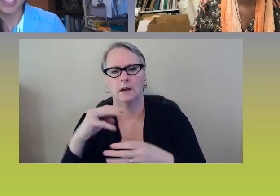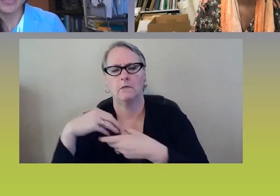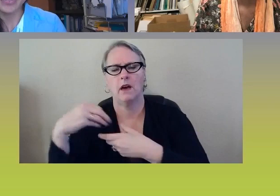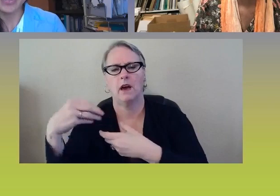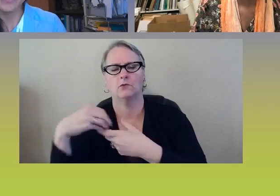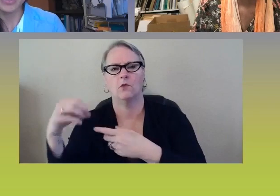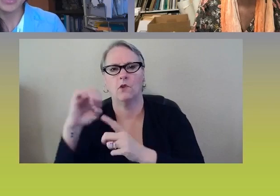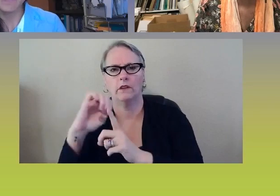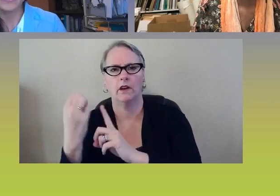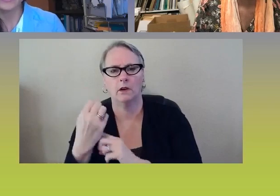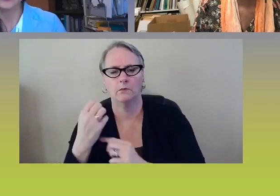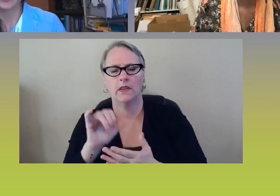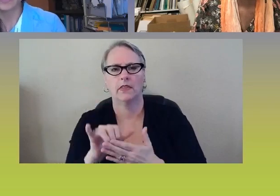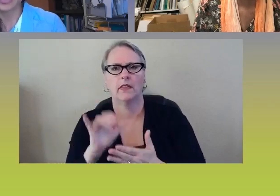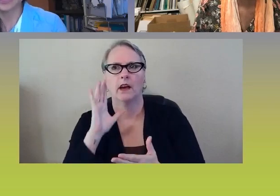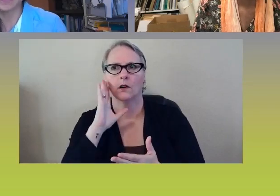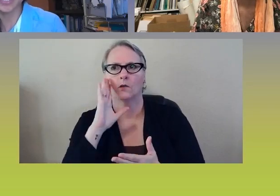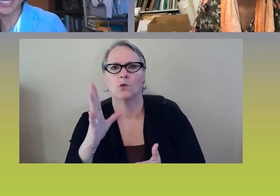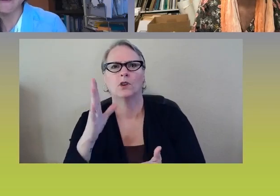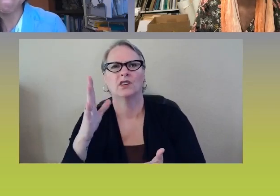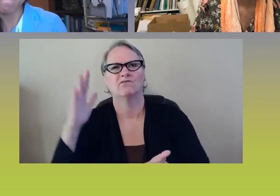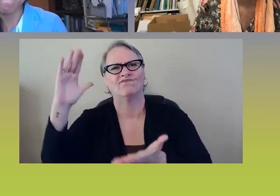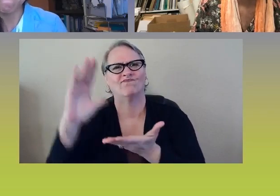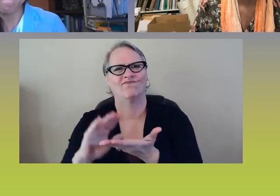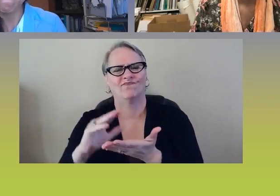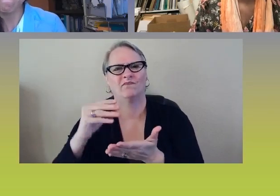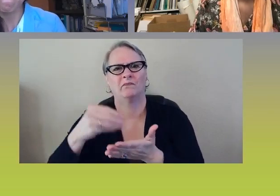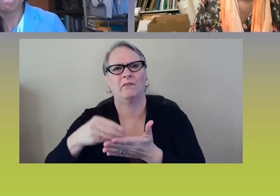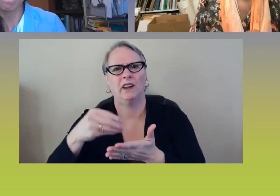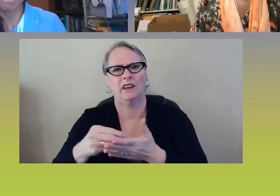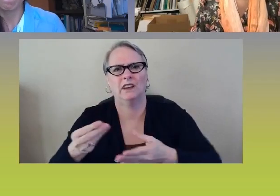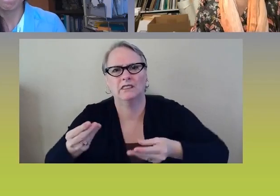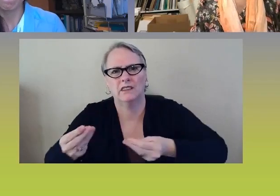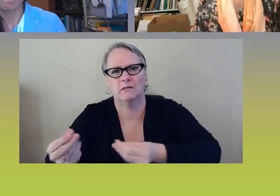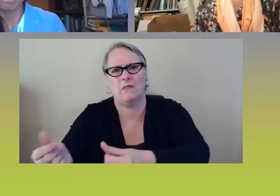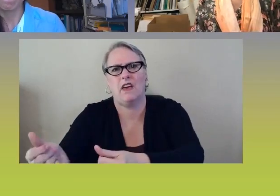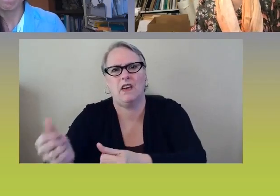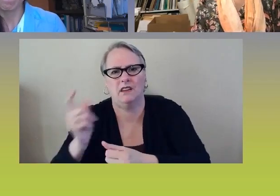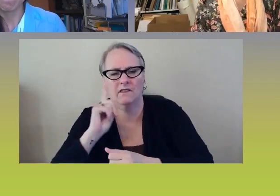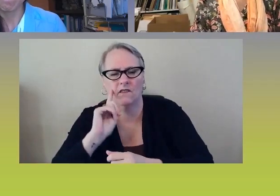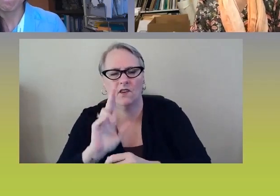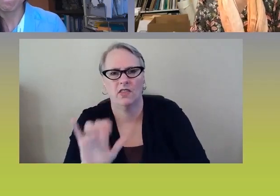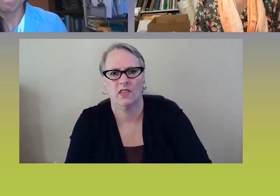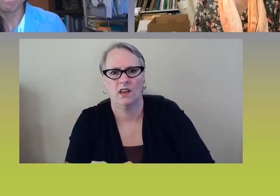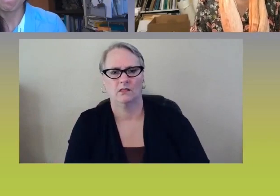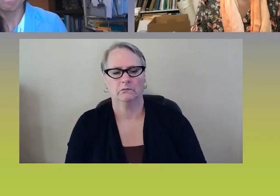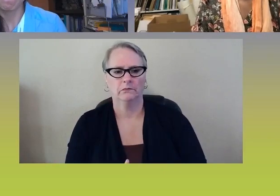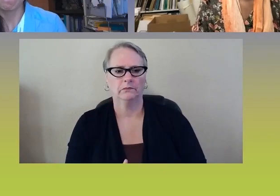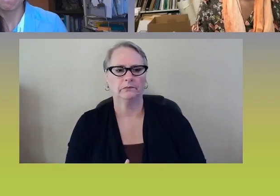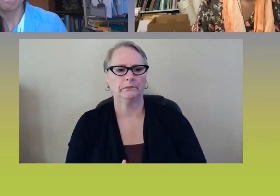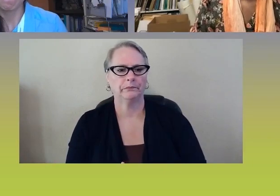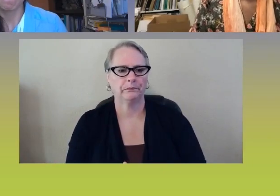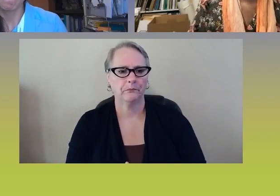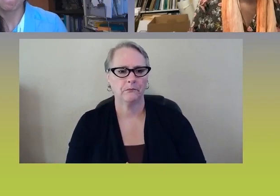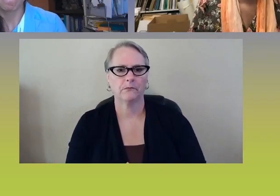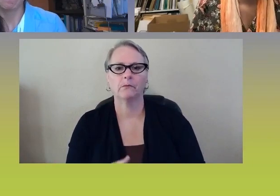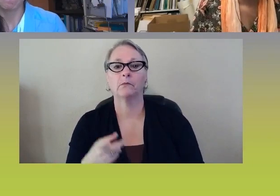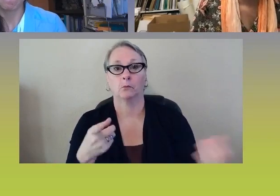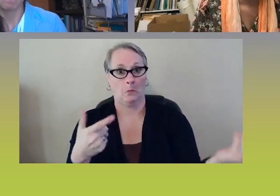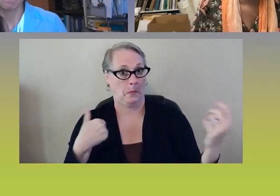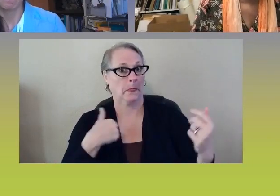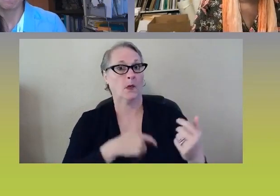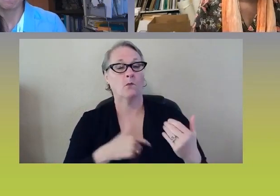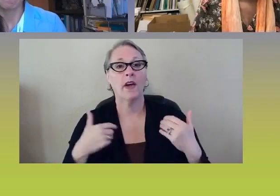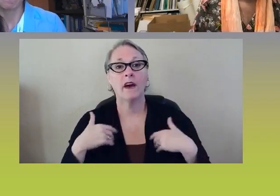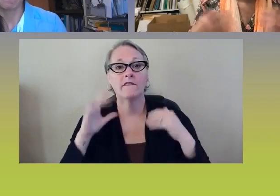will keep providers from spending too much money? Well, we have photographs in the website.